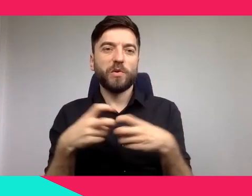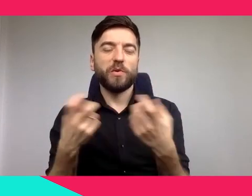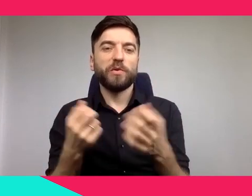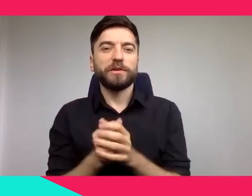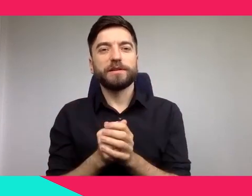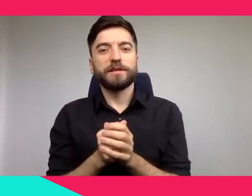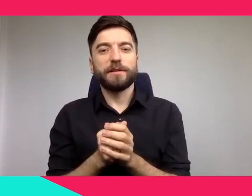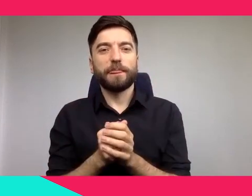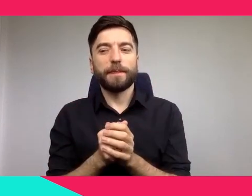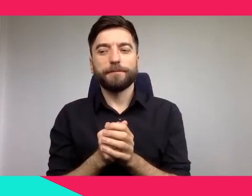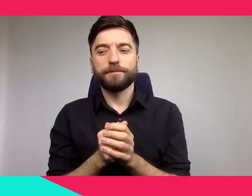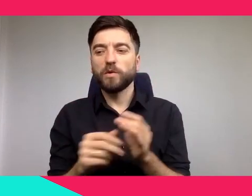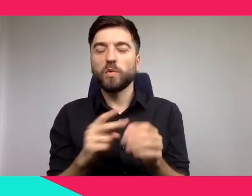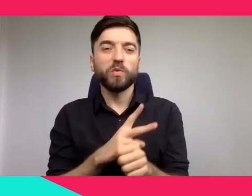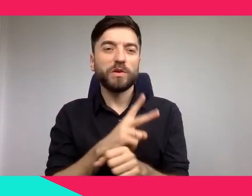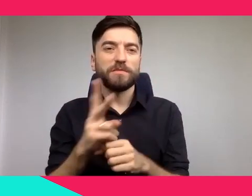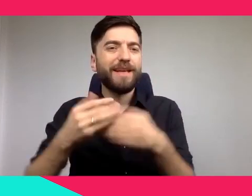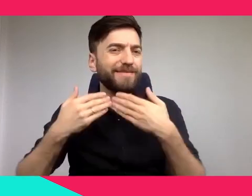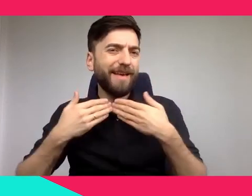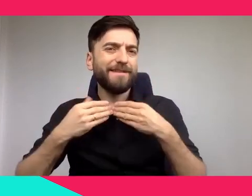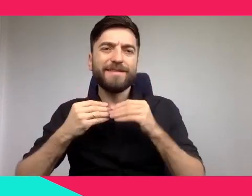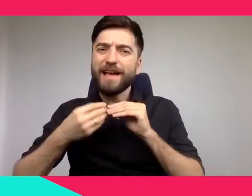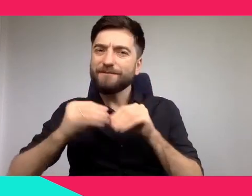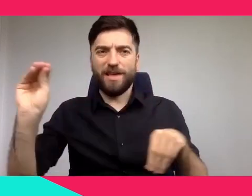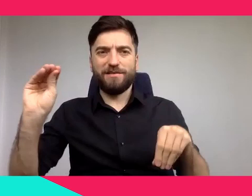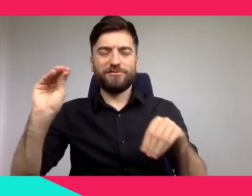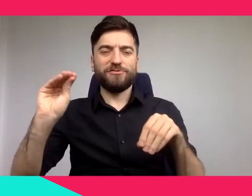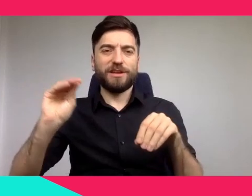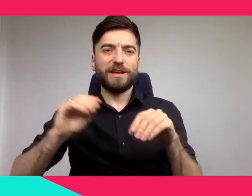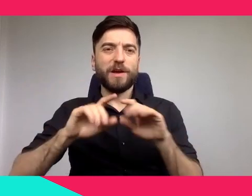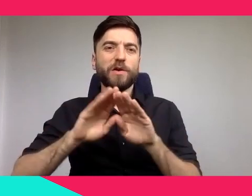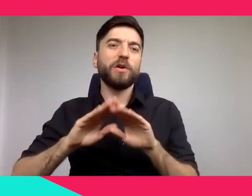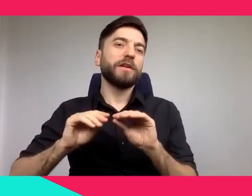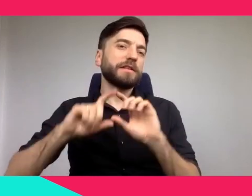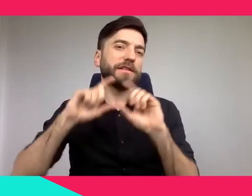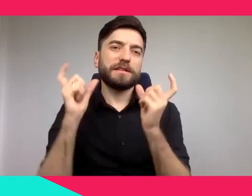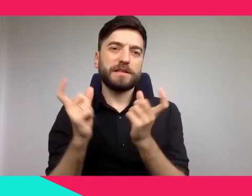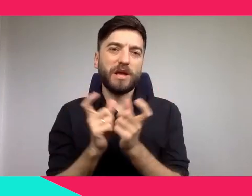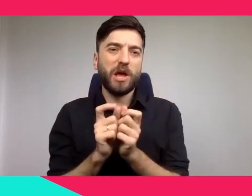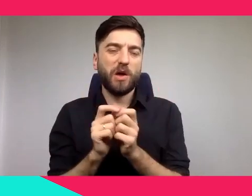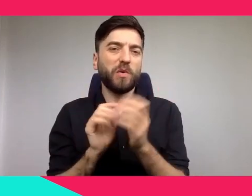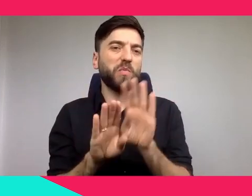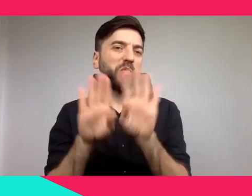it was just an amazing blow that we were able to